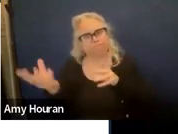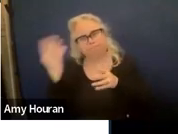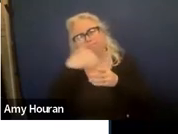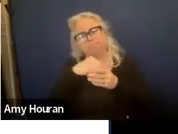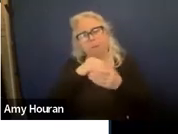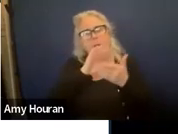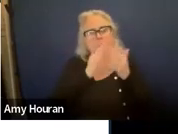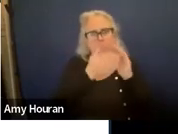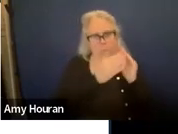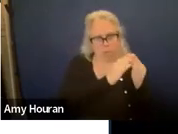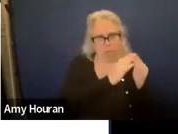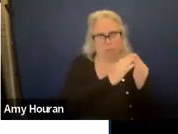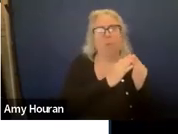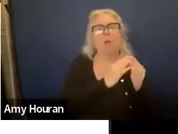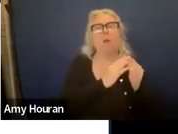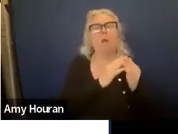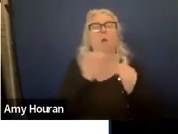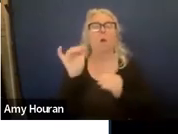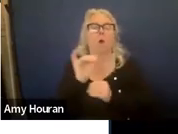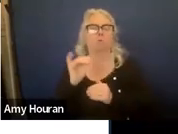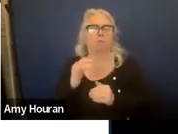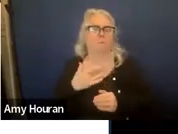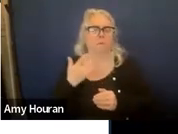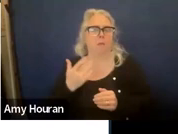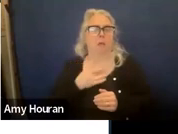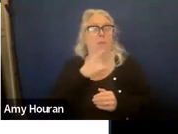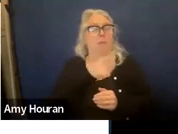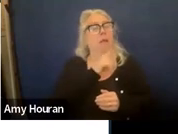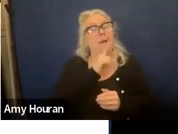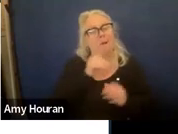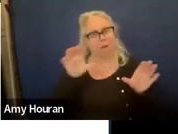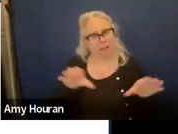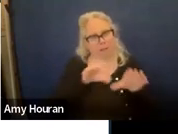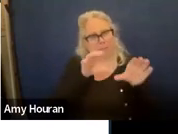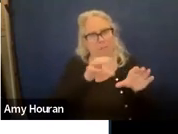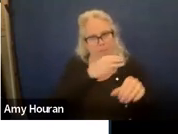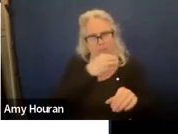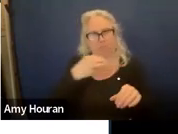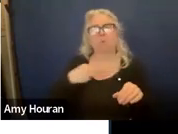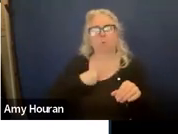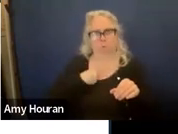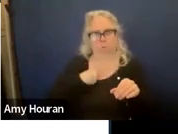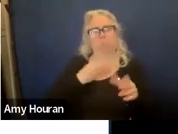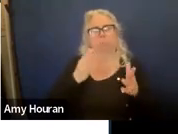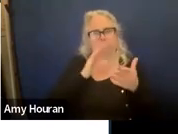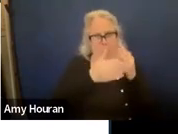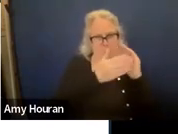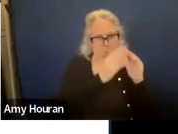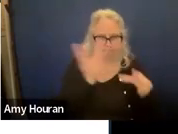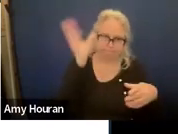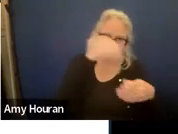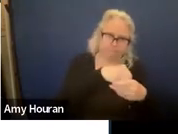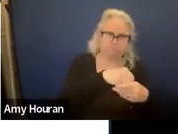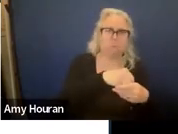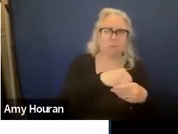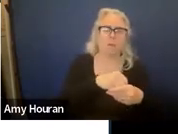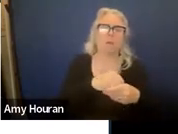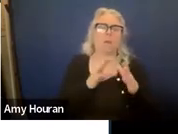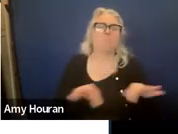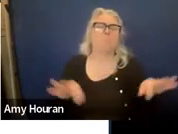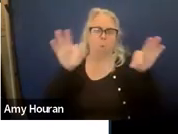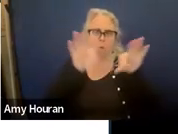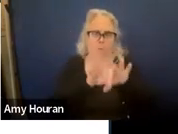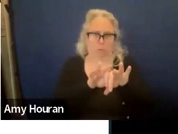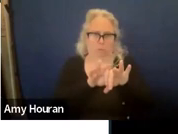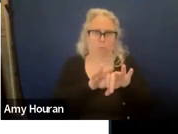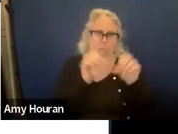and feeling like that they're active members of the community, and really just making it as meaningful as possible for the